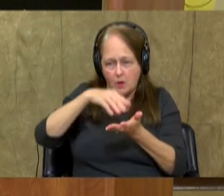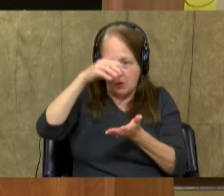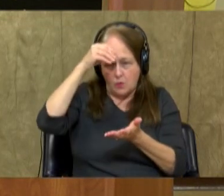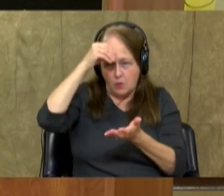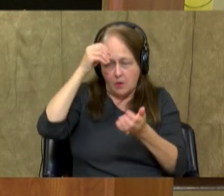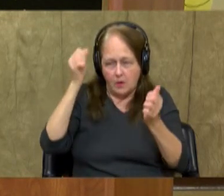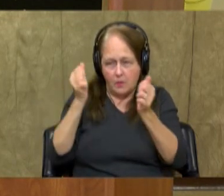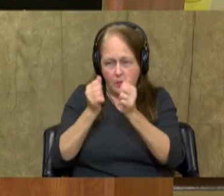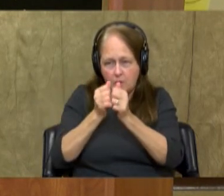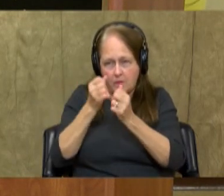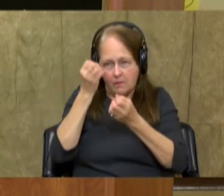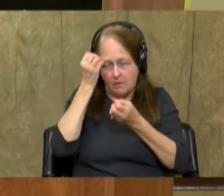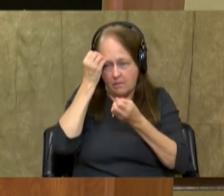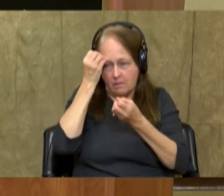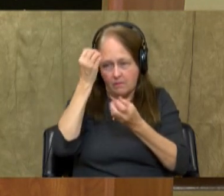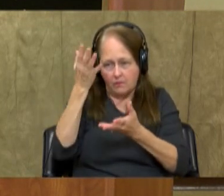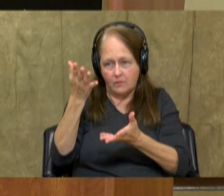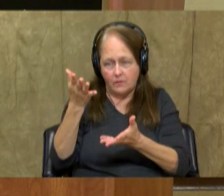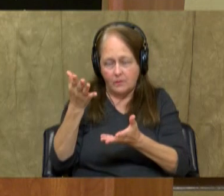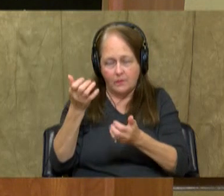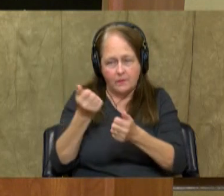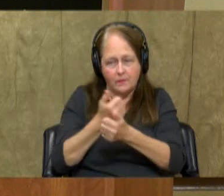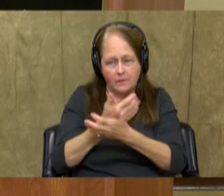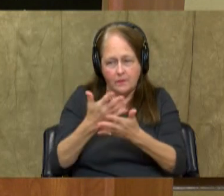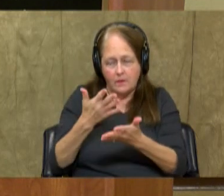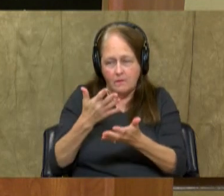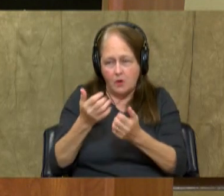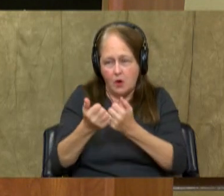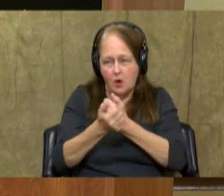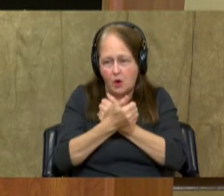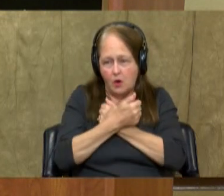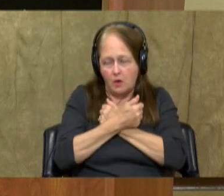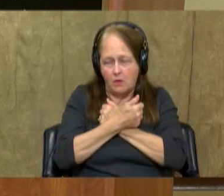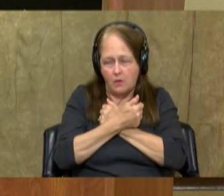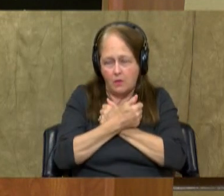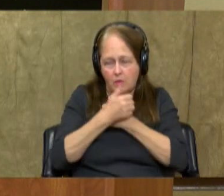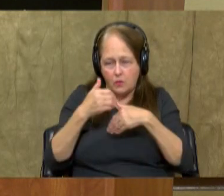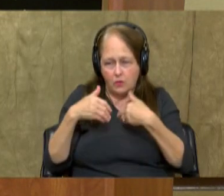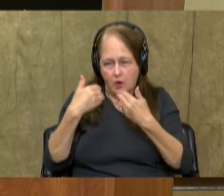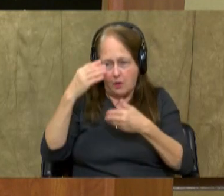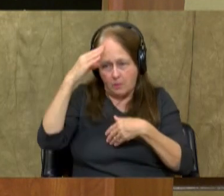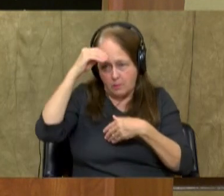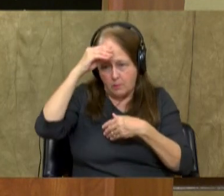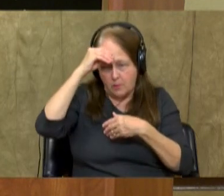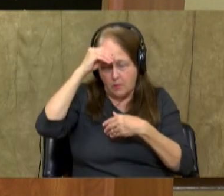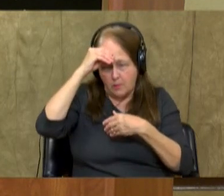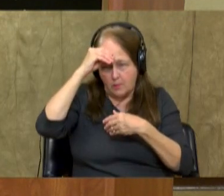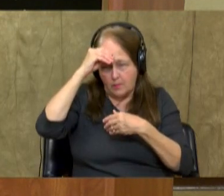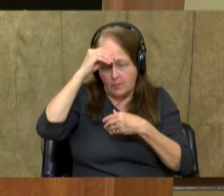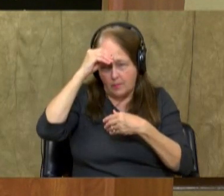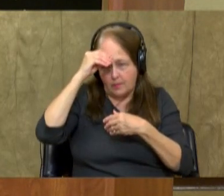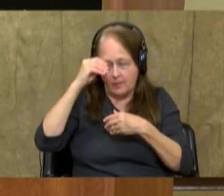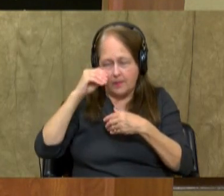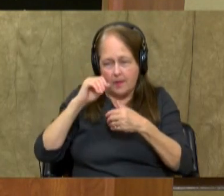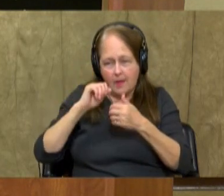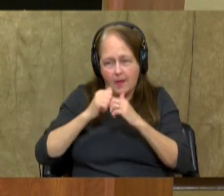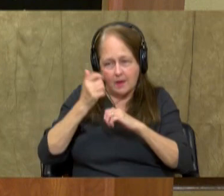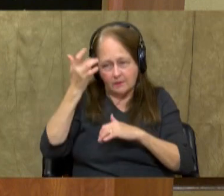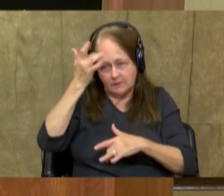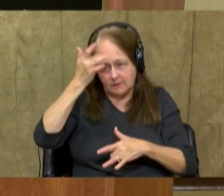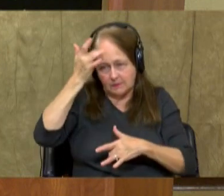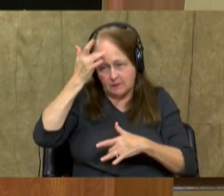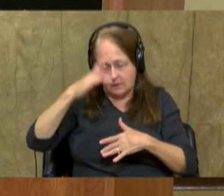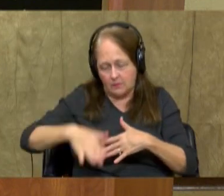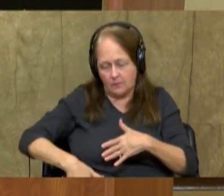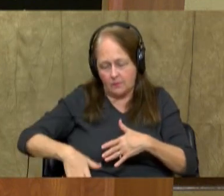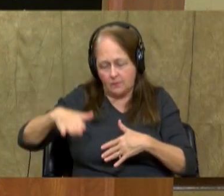included information that revealed everything that he loved about nature as a young boy, as well as how sick he was as a child. He